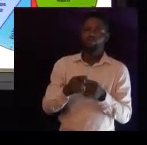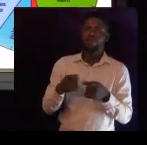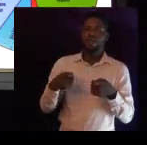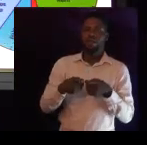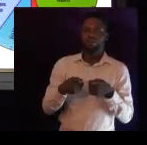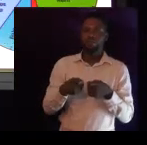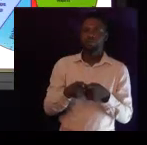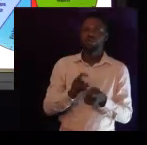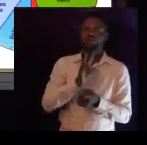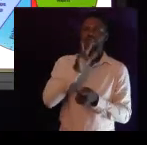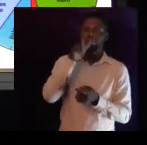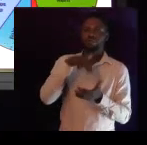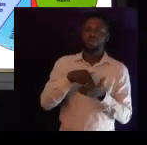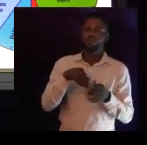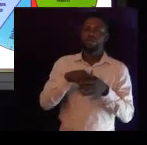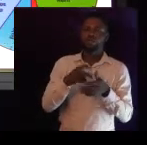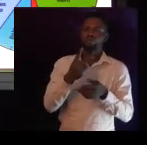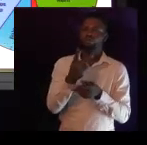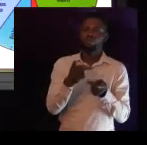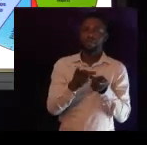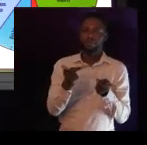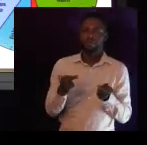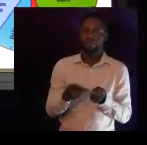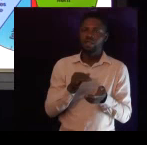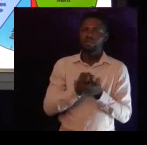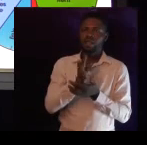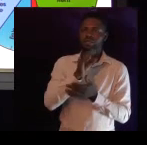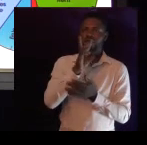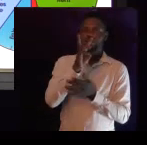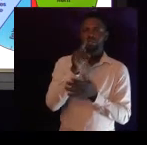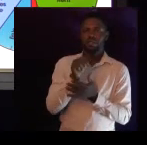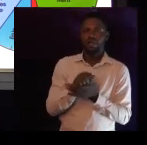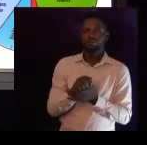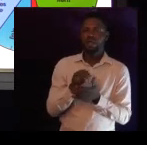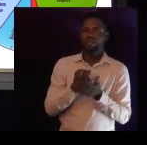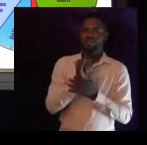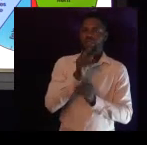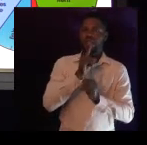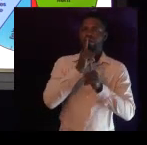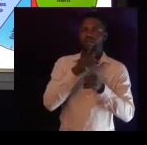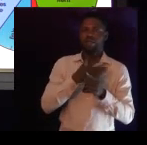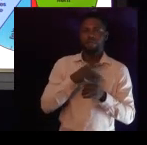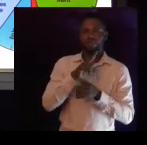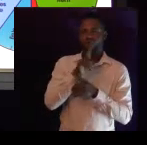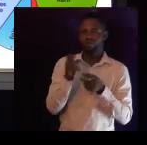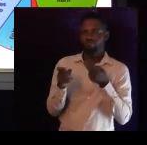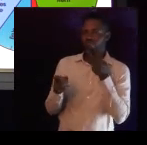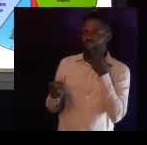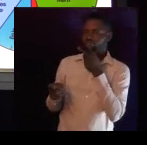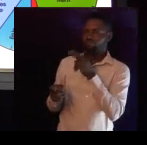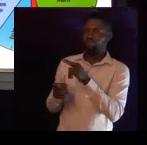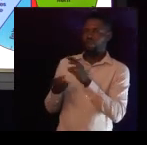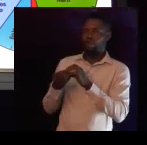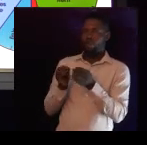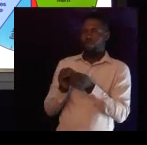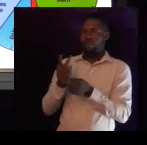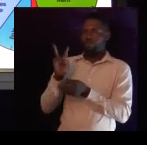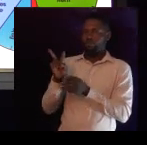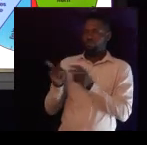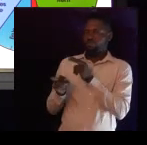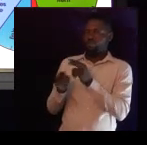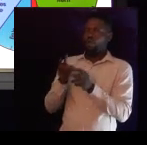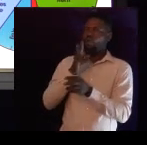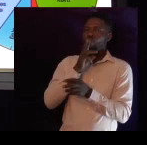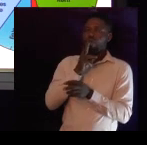electricity, 3,000 in 2 places, that is 6,000. So that's exactly the answer, my friend. So let's see how the next one is going to be solved. The next one is